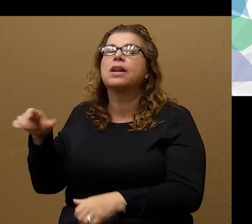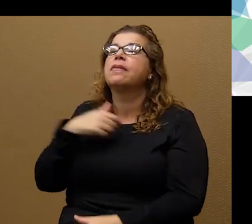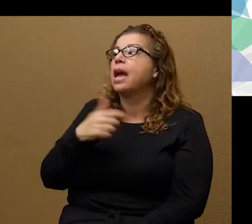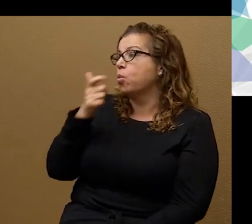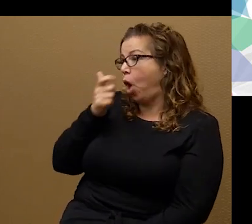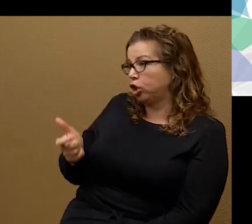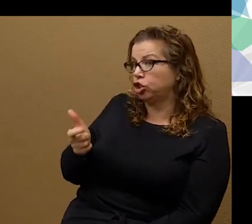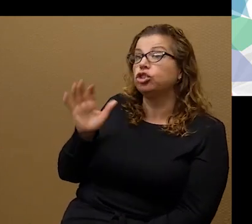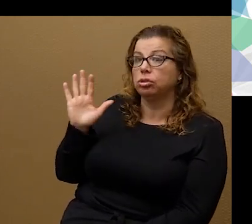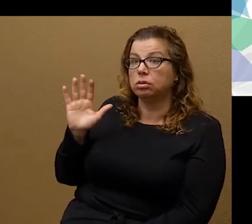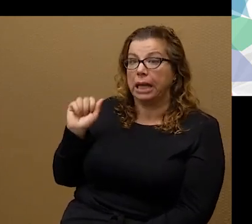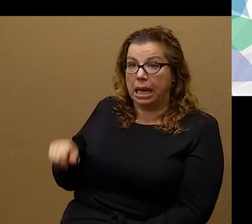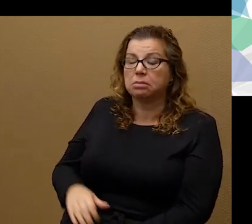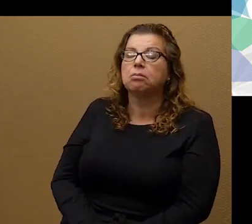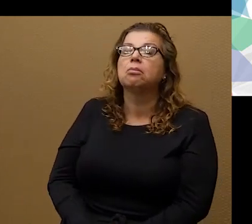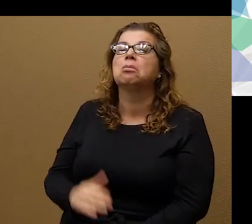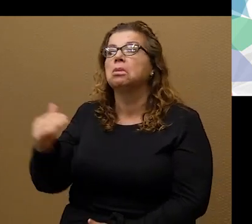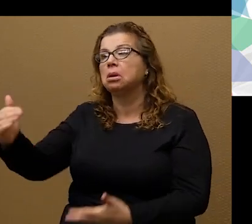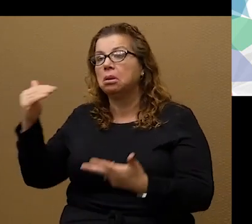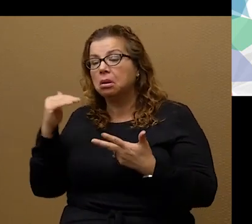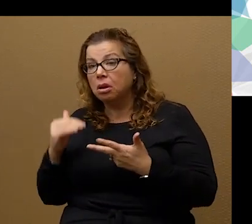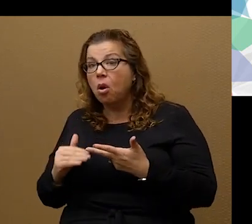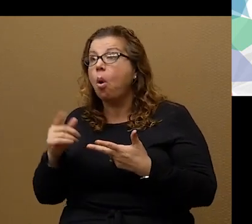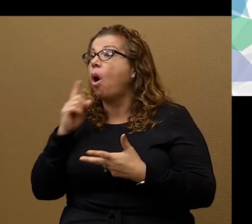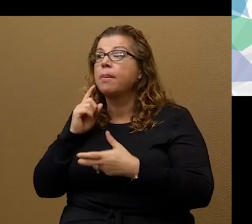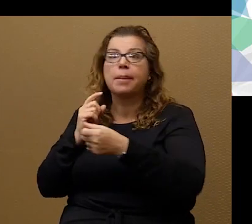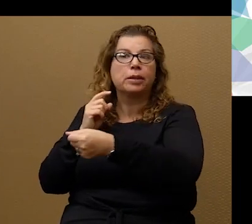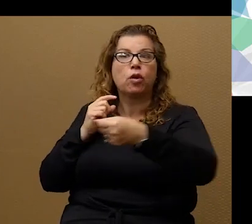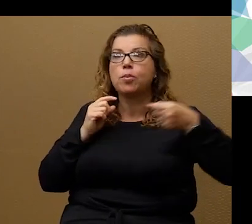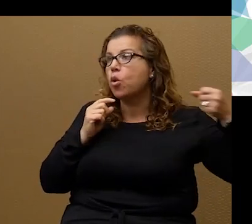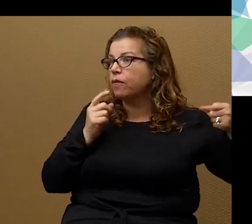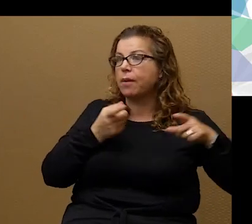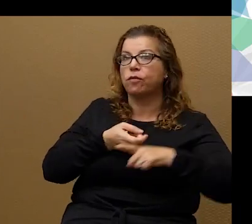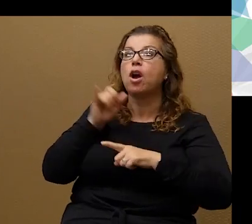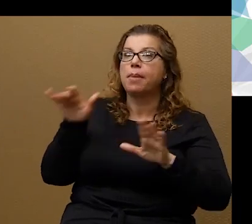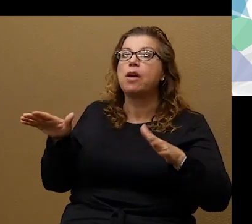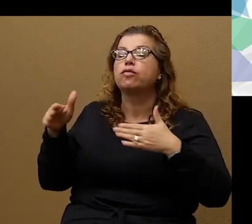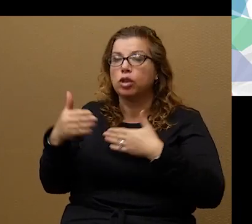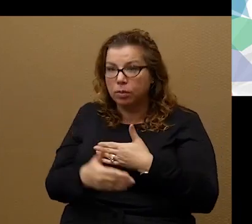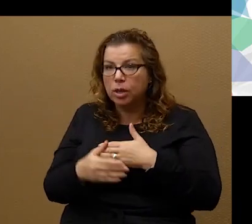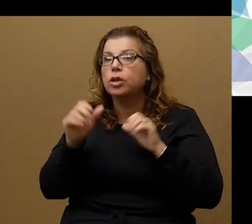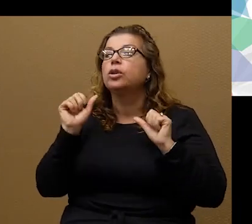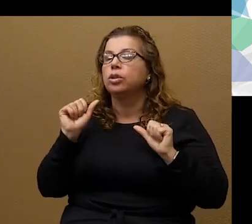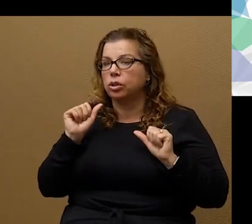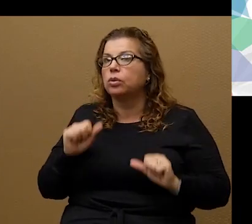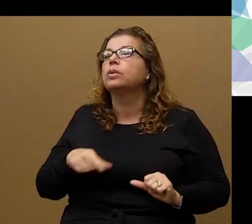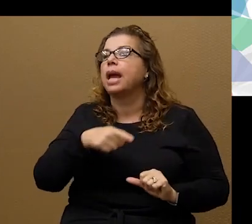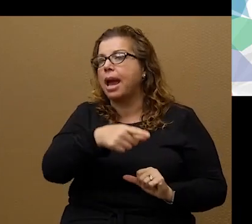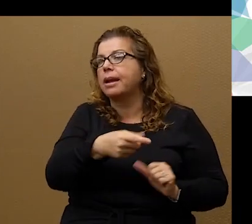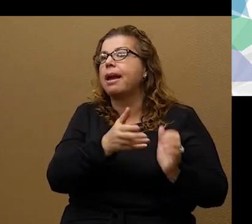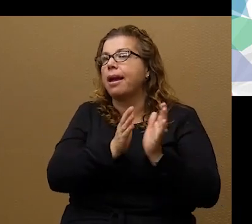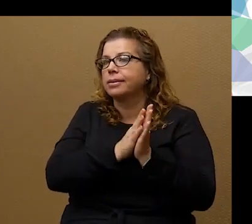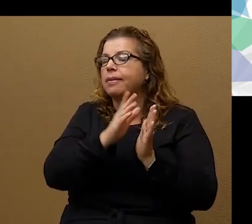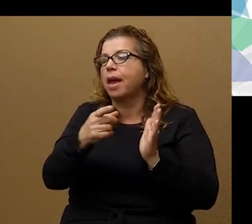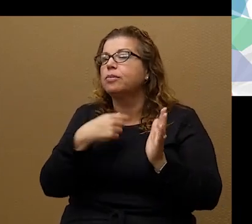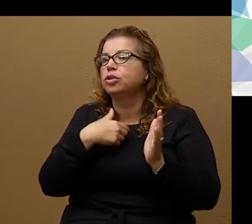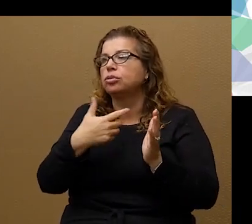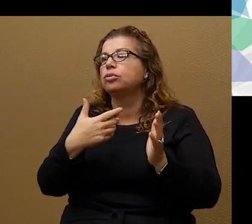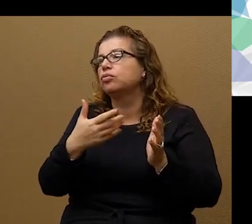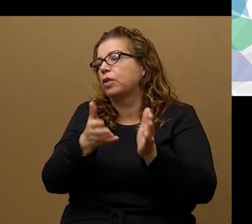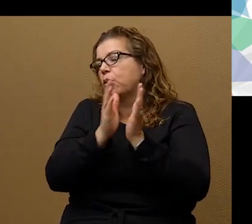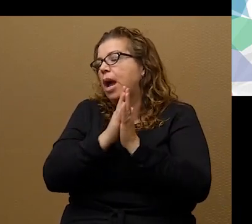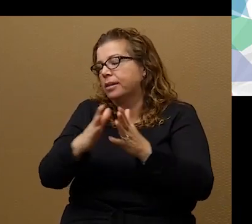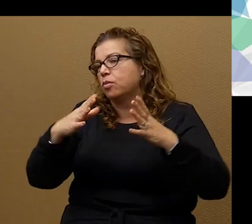watch. If you need to remove them completely, you can. They could request a break. And